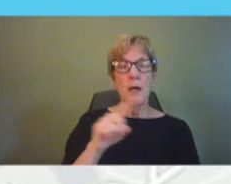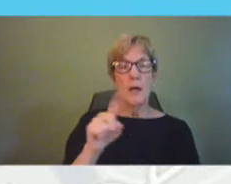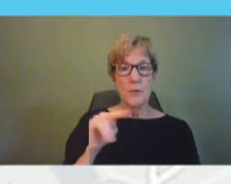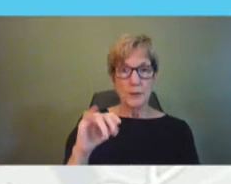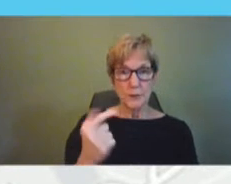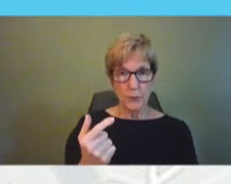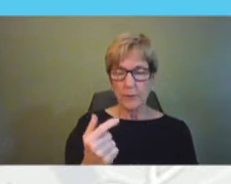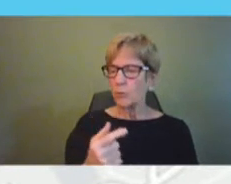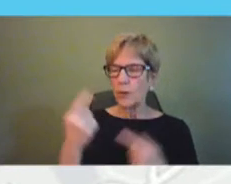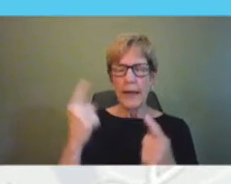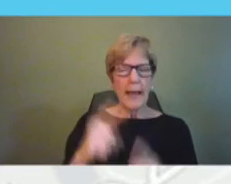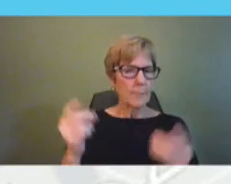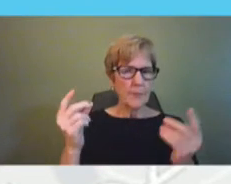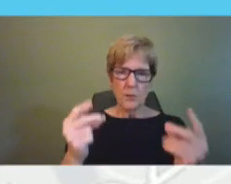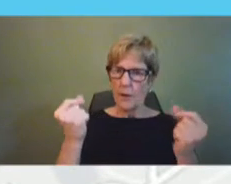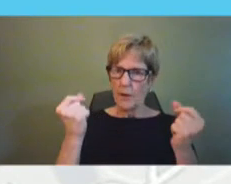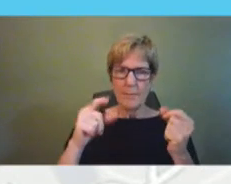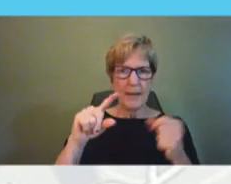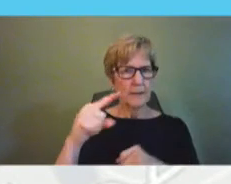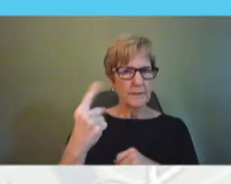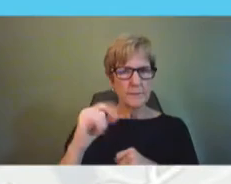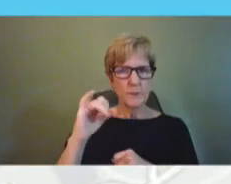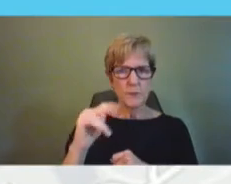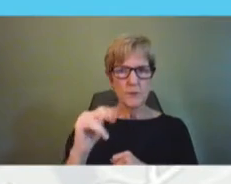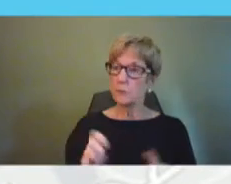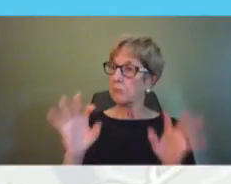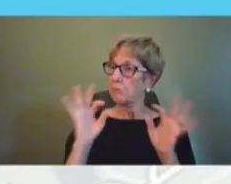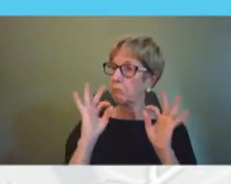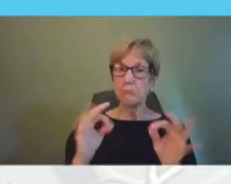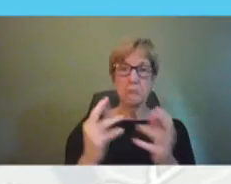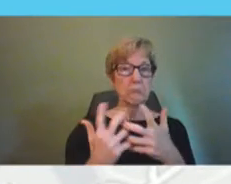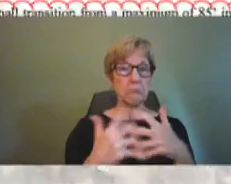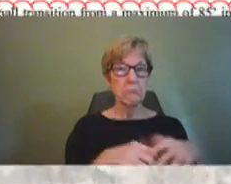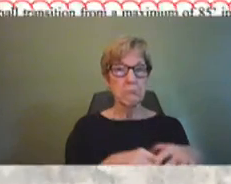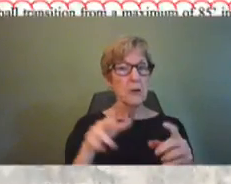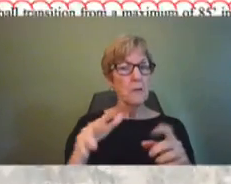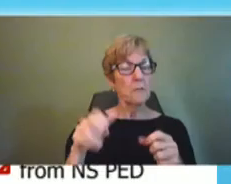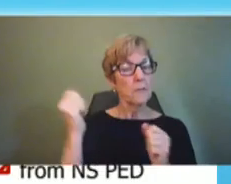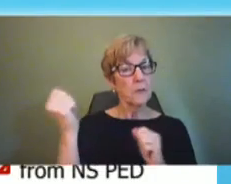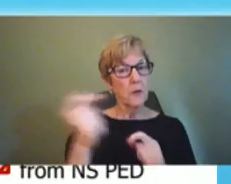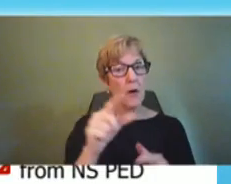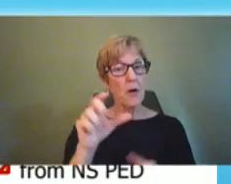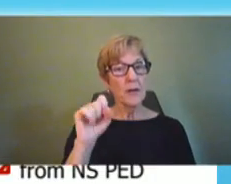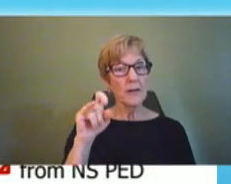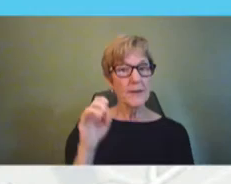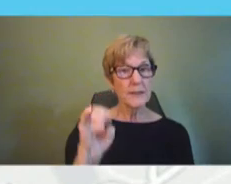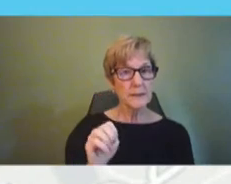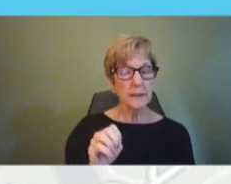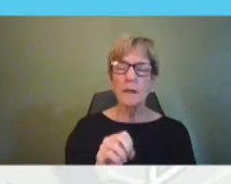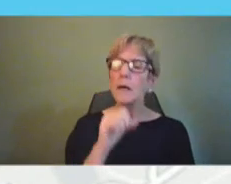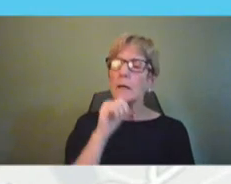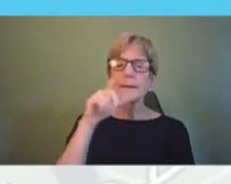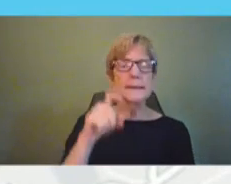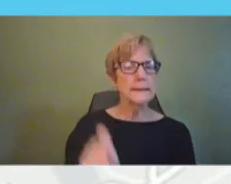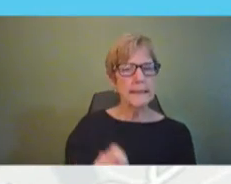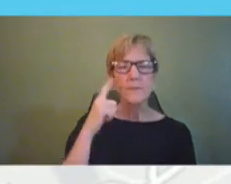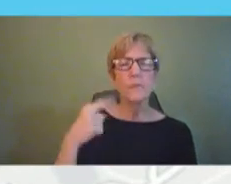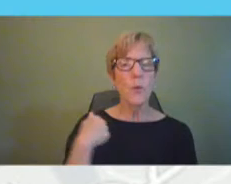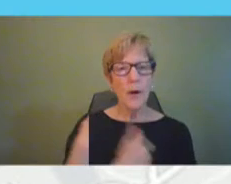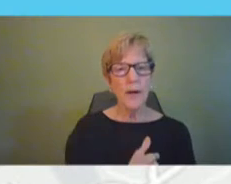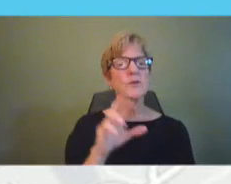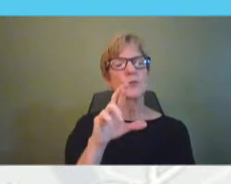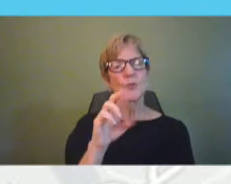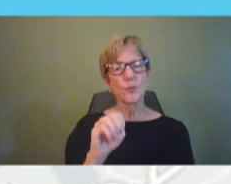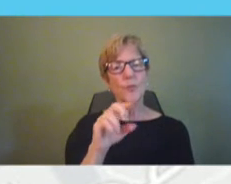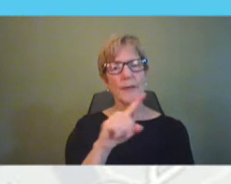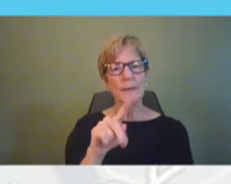automatically on June 1 that works that works for the rest of the site so there was no longer any need for us to rezone uh